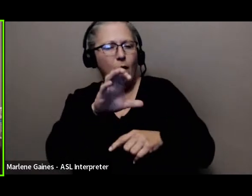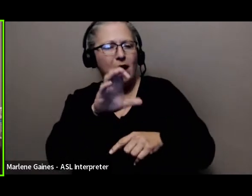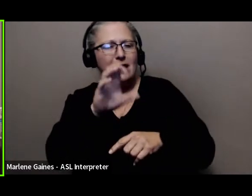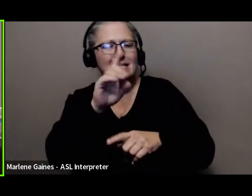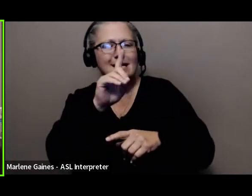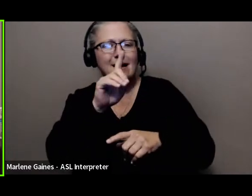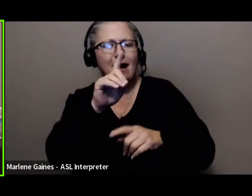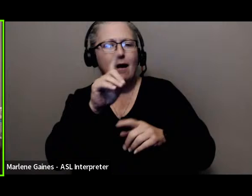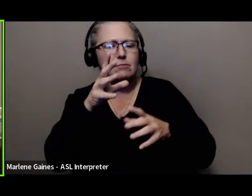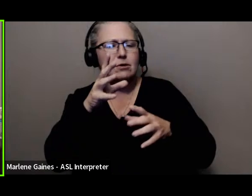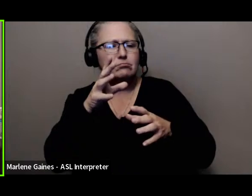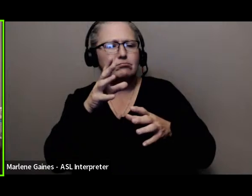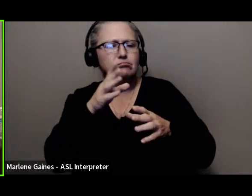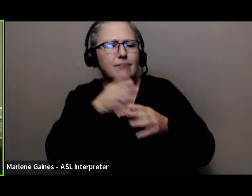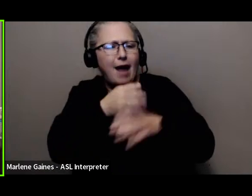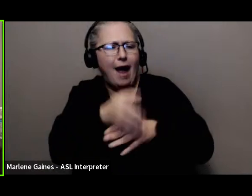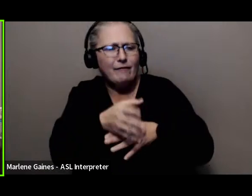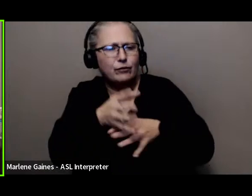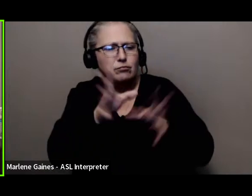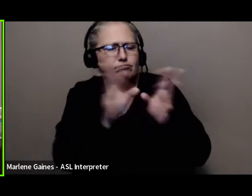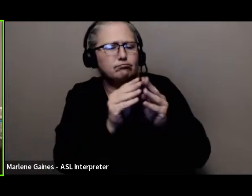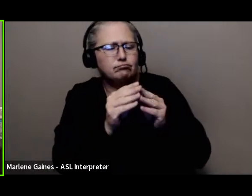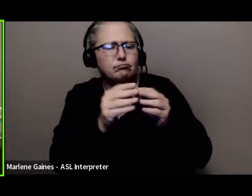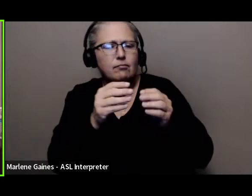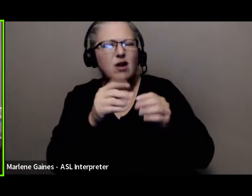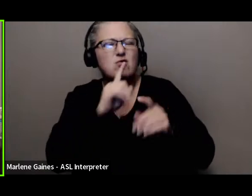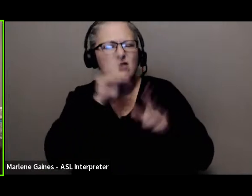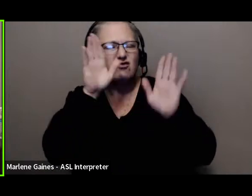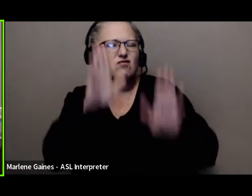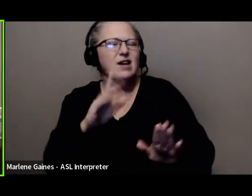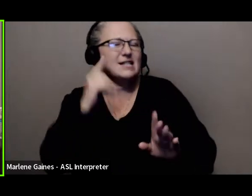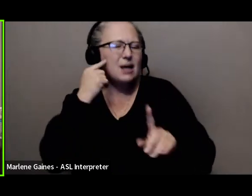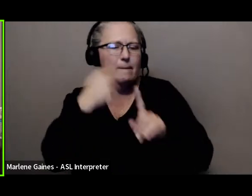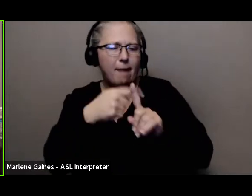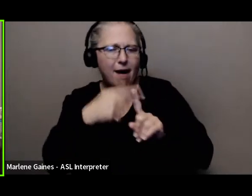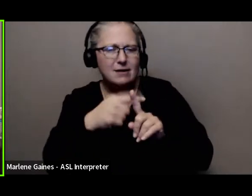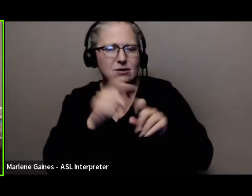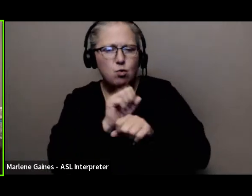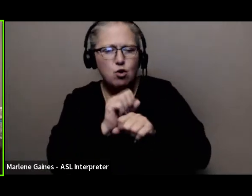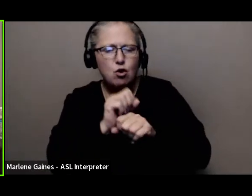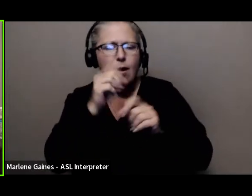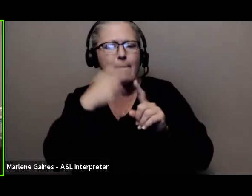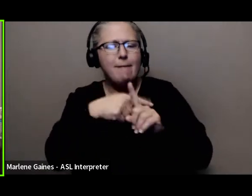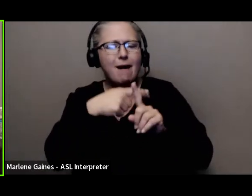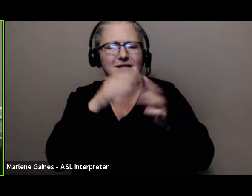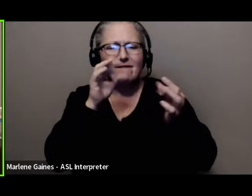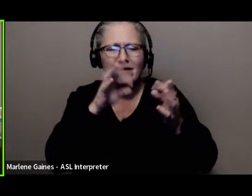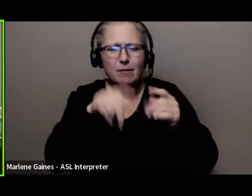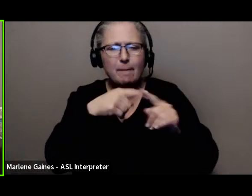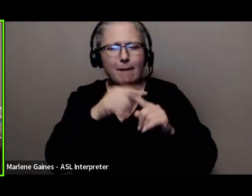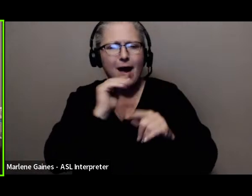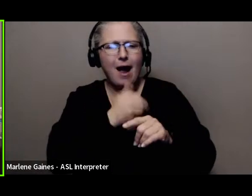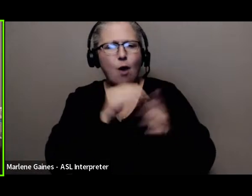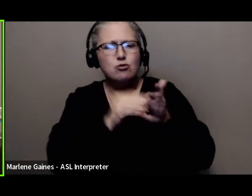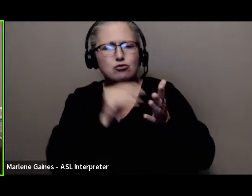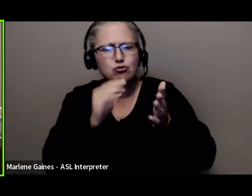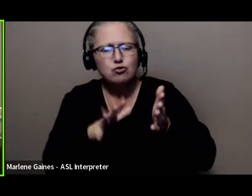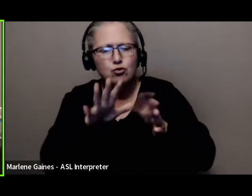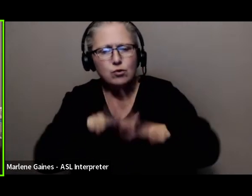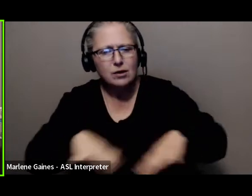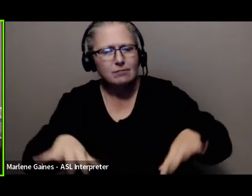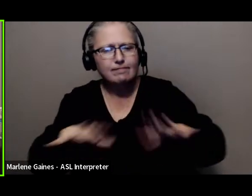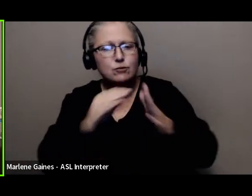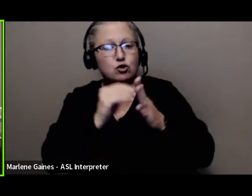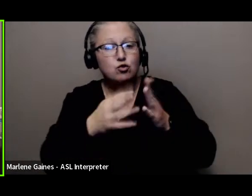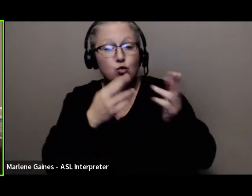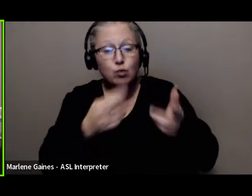debrief meetings, and it was great to hear positive work, positive feedback in regards to our student body, student resources, and